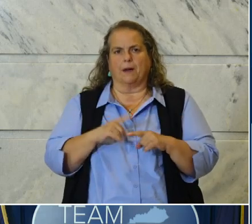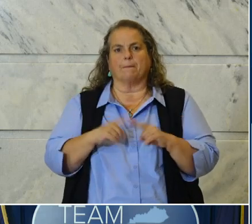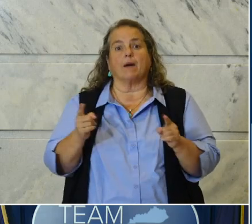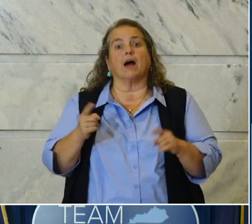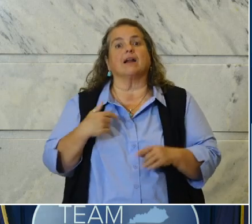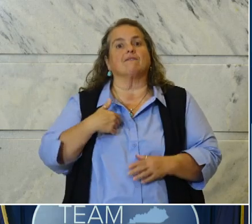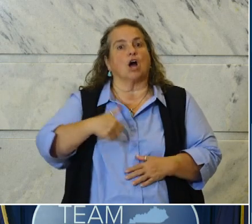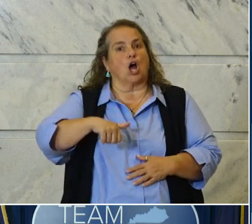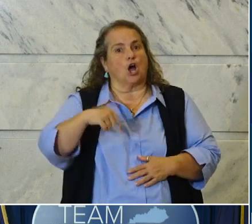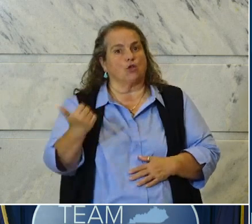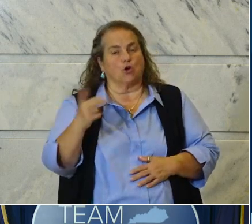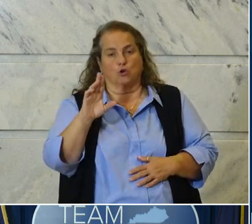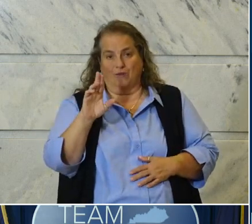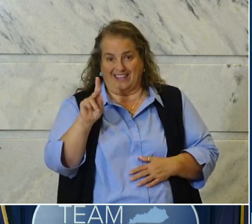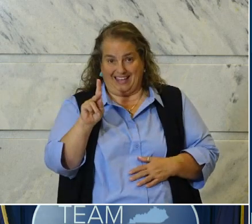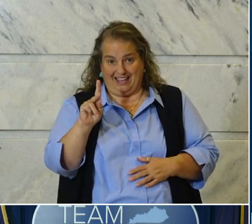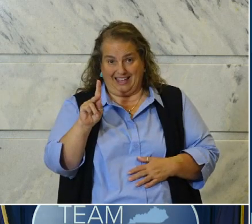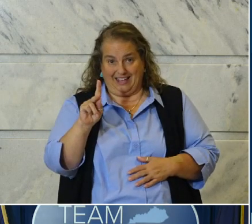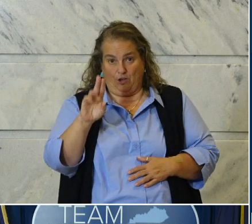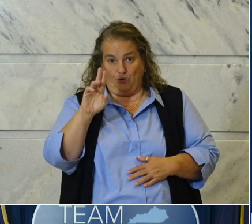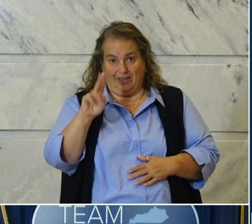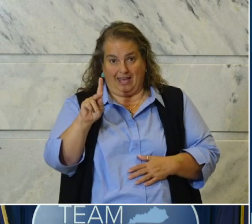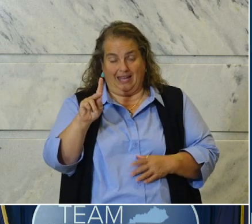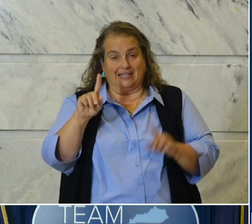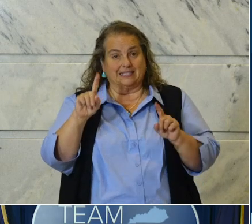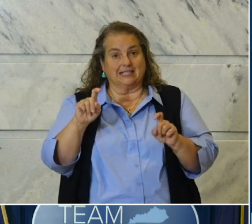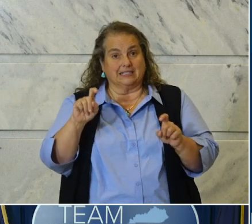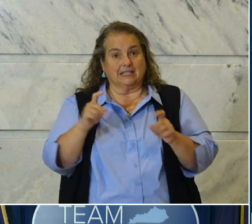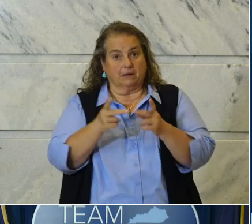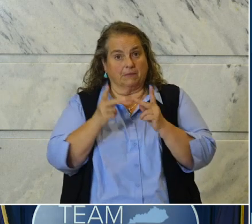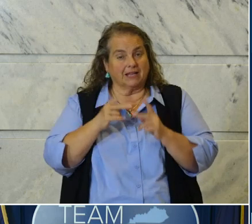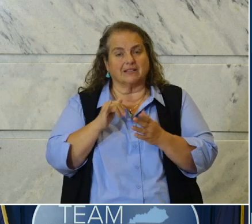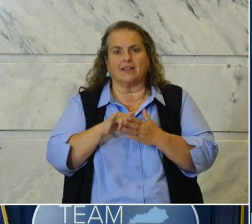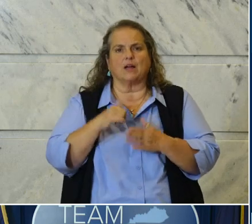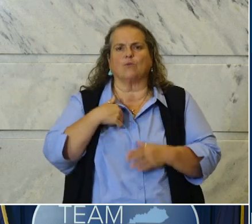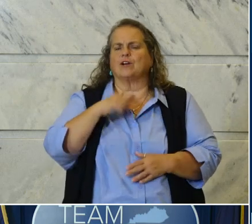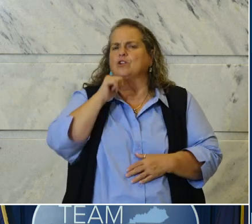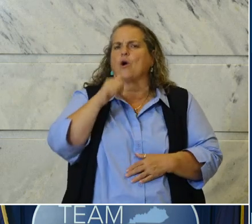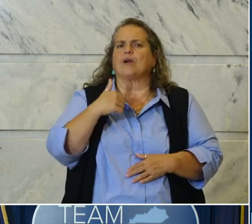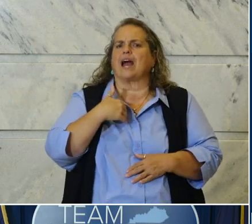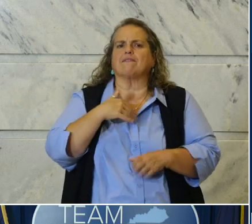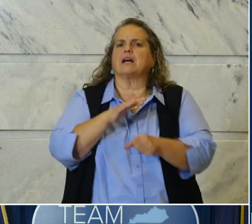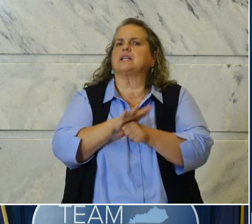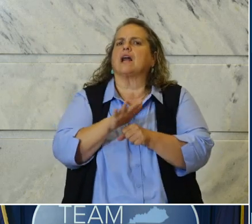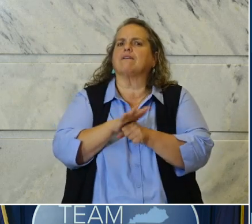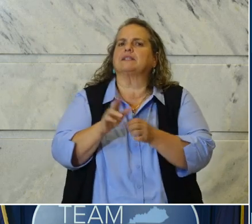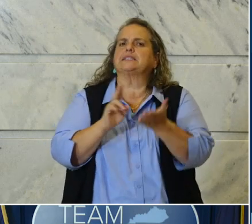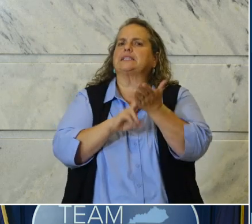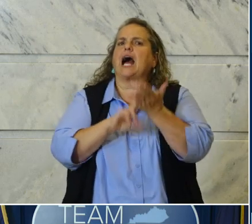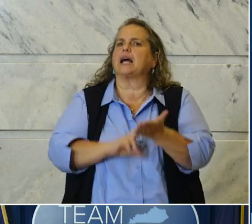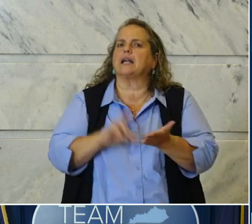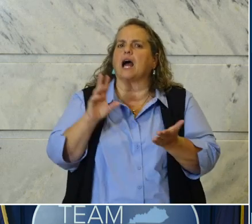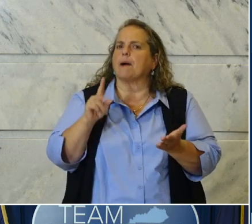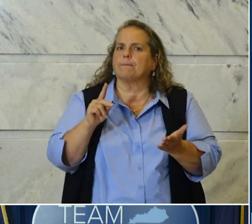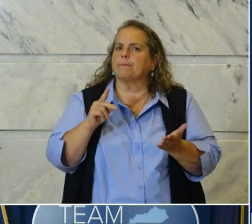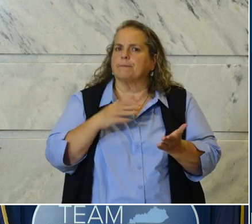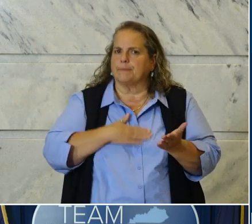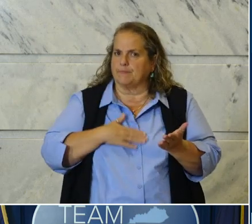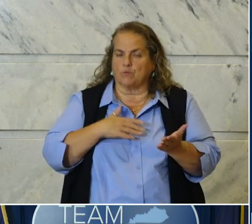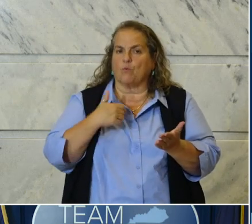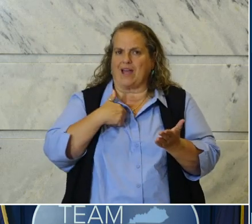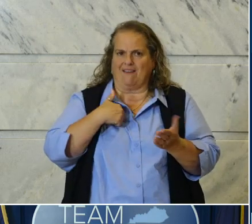other UK testing site that we do not have enough signups for right now. We have